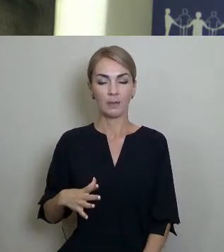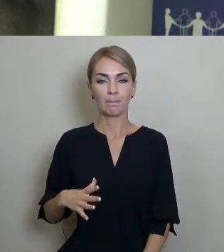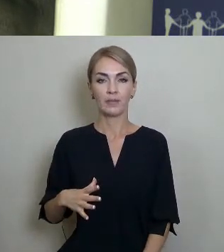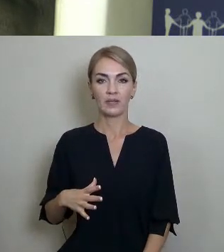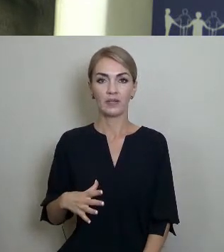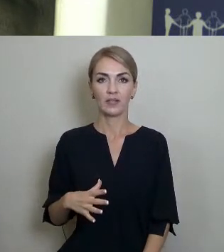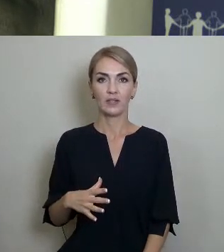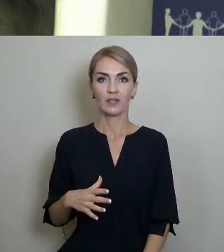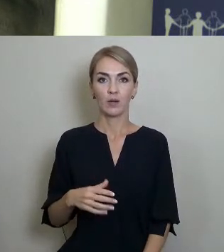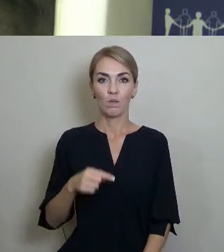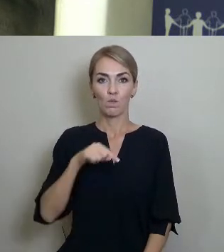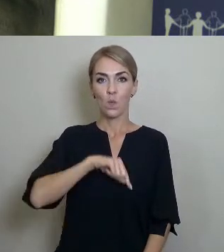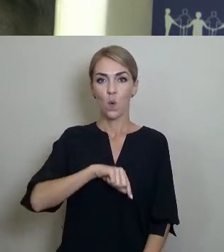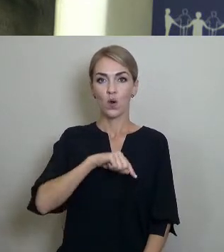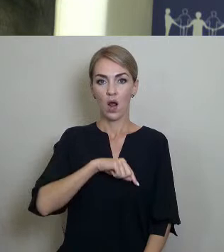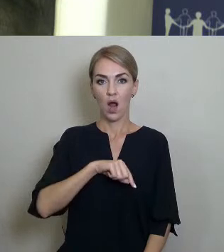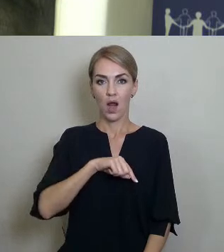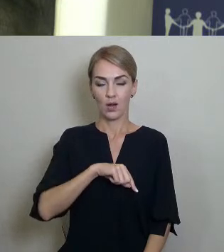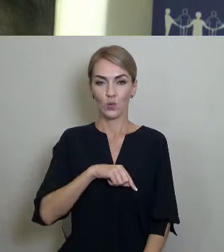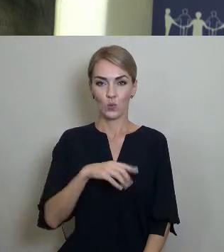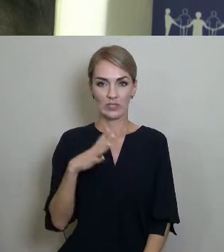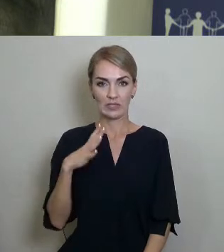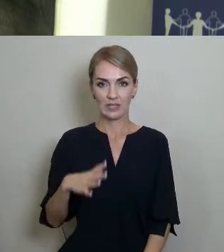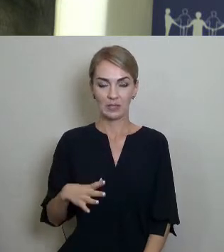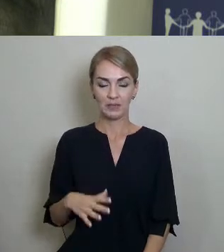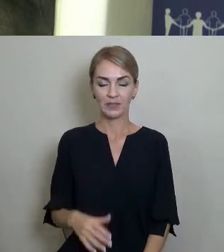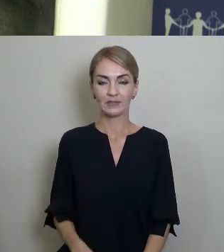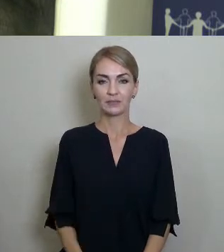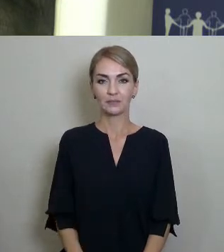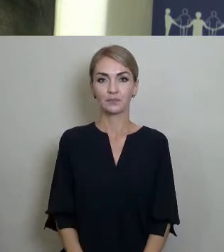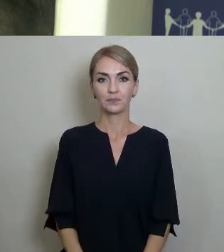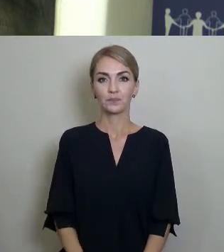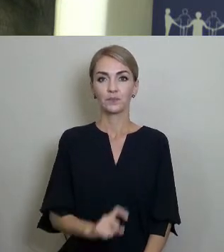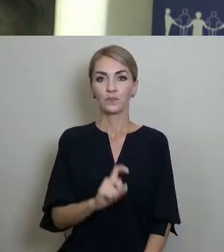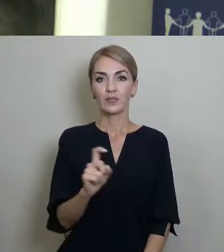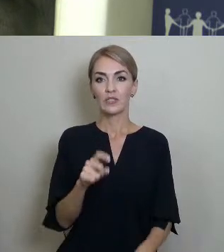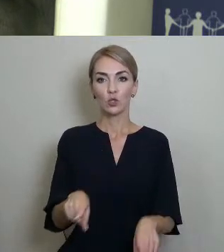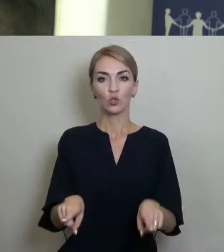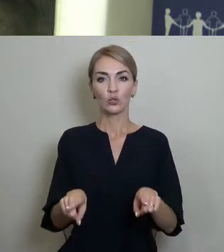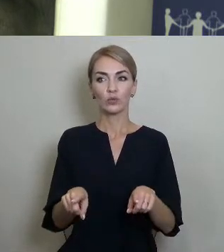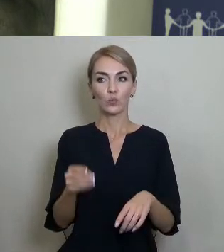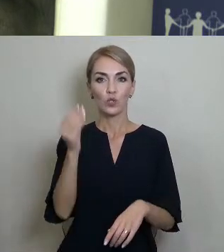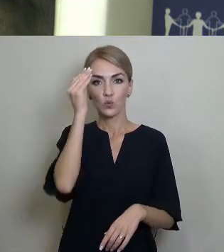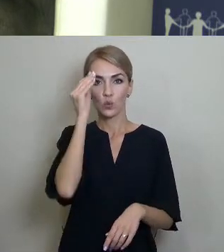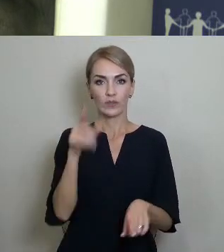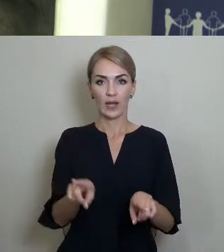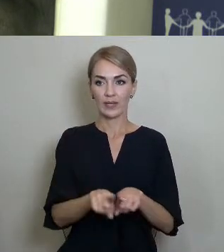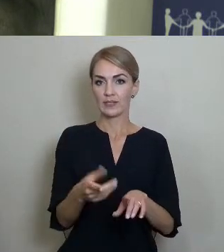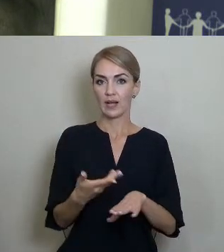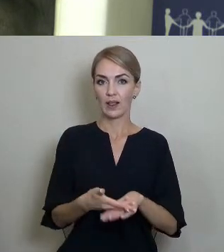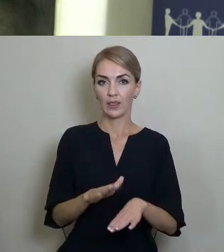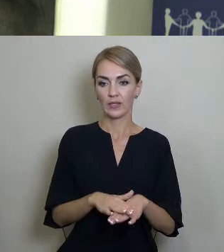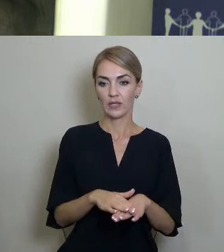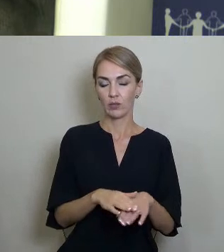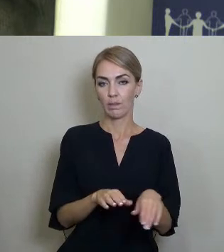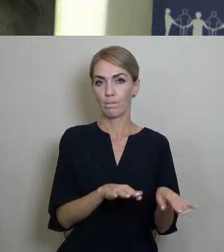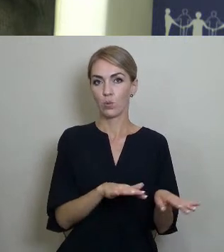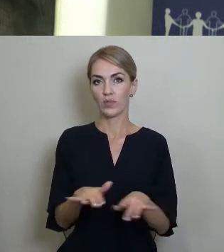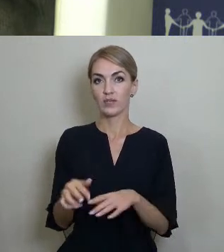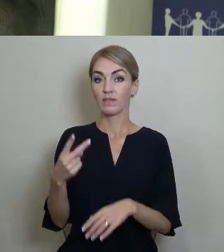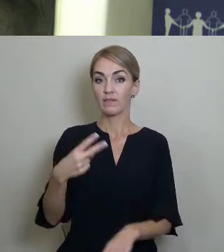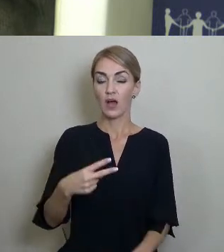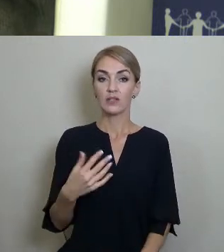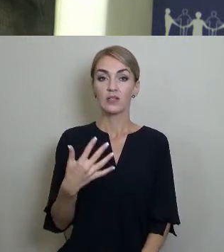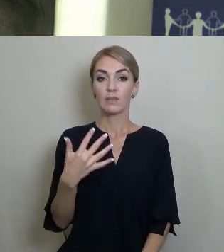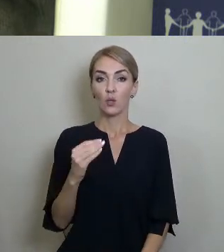approach. Well, it seems that women are more resilient from the point of view of, complicated and complex processes